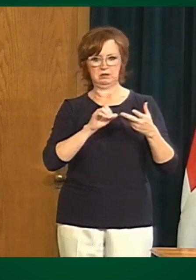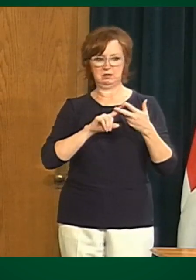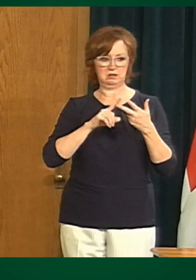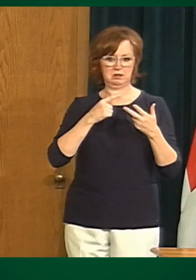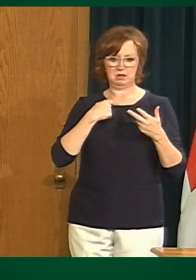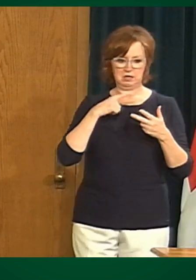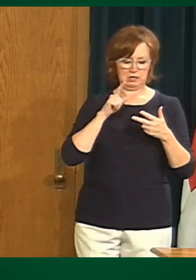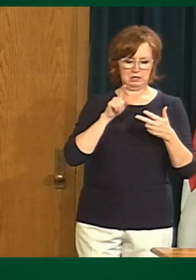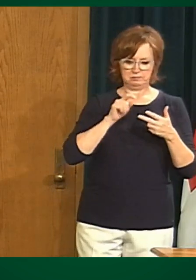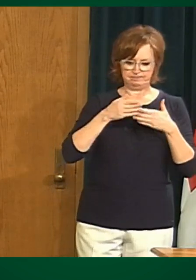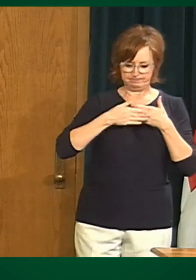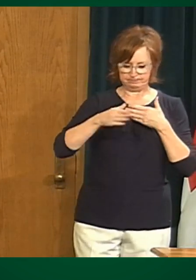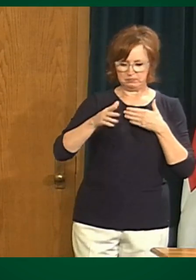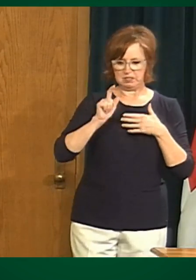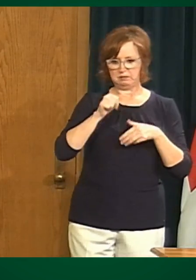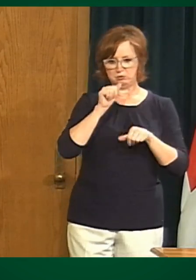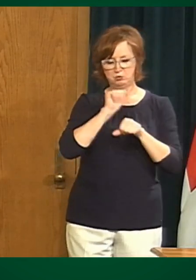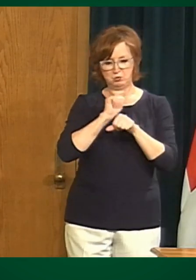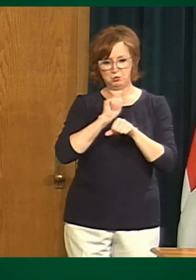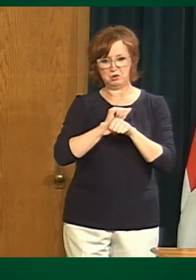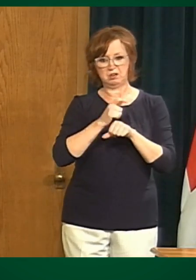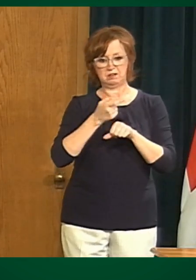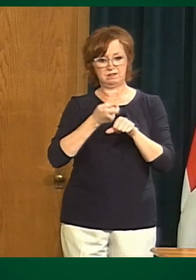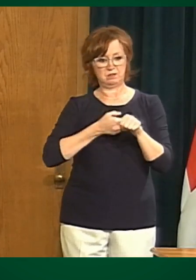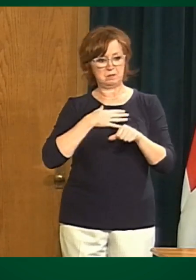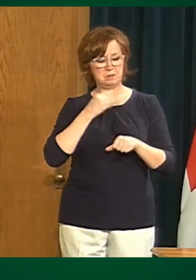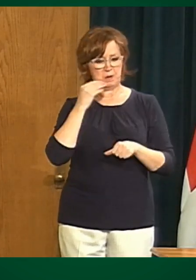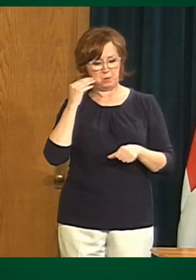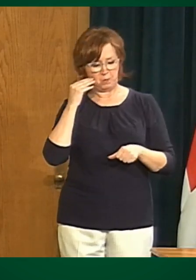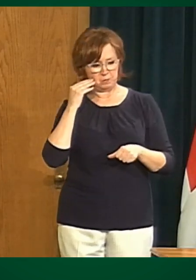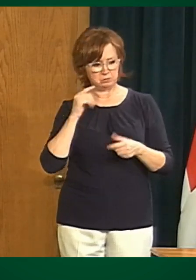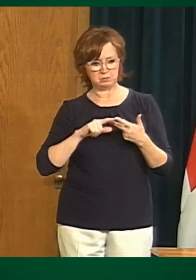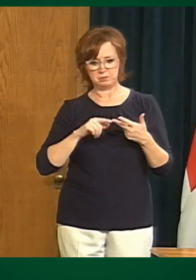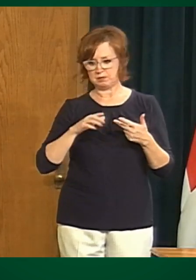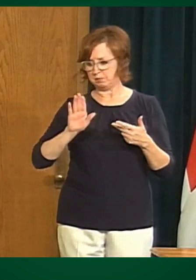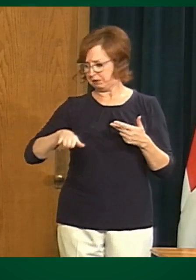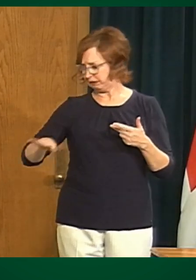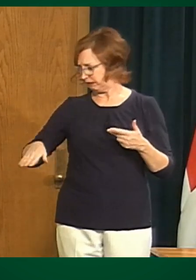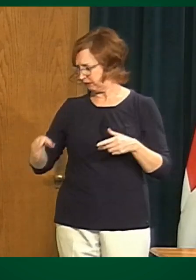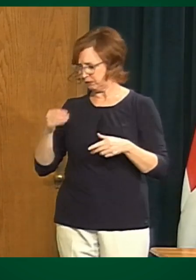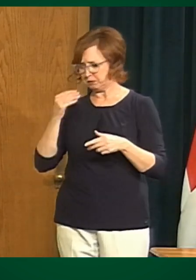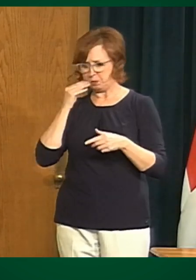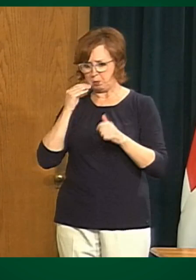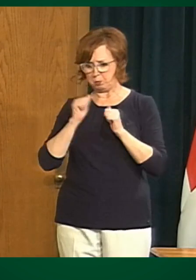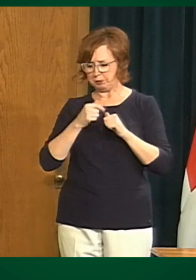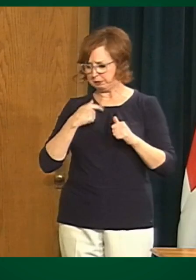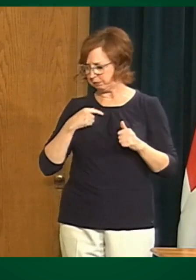significant adjustment for some in terms of children are also out of school and at home.